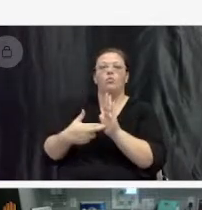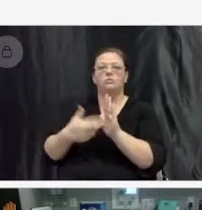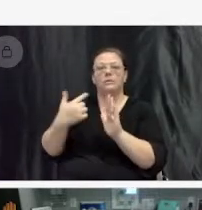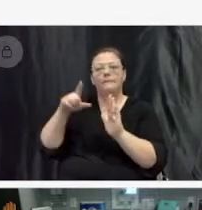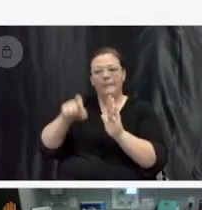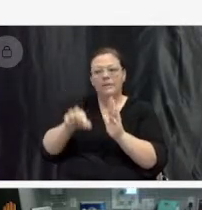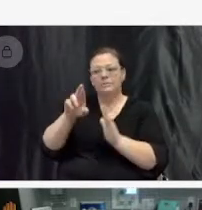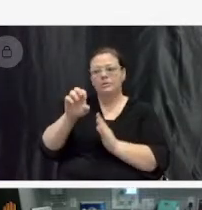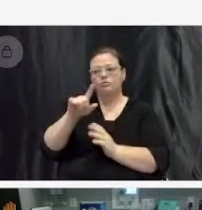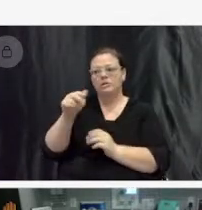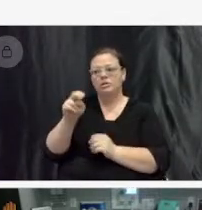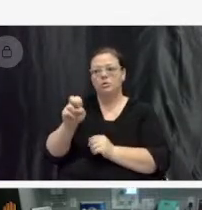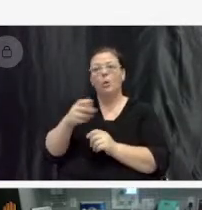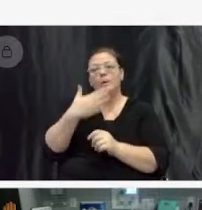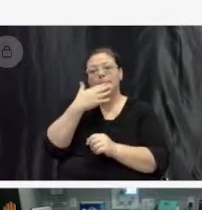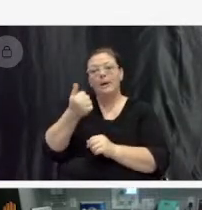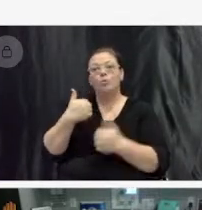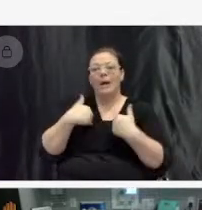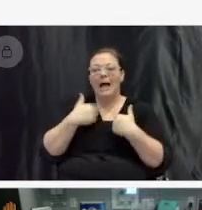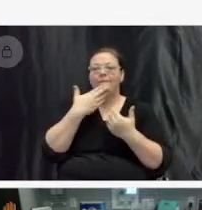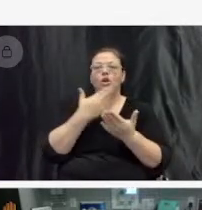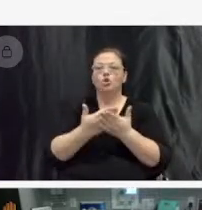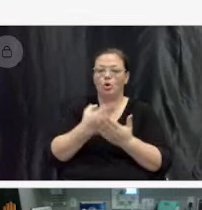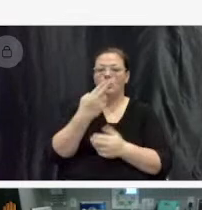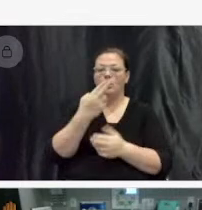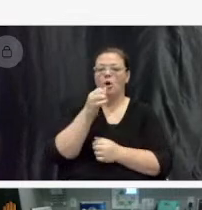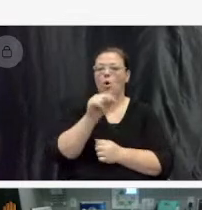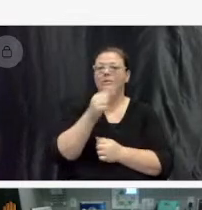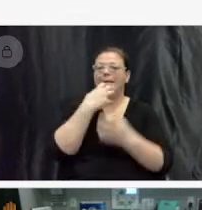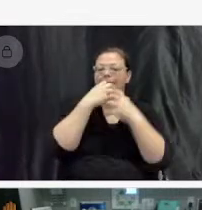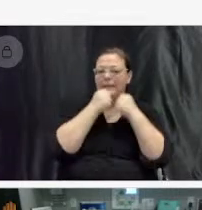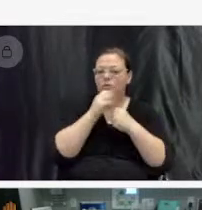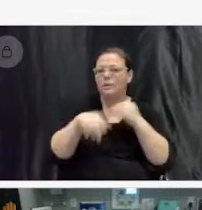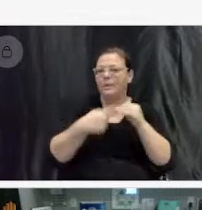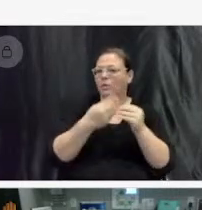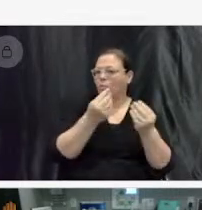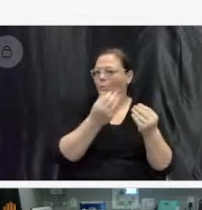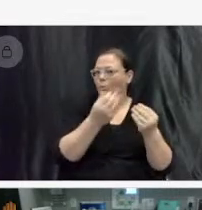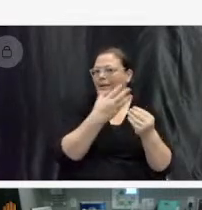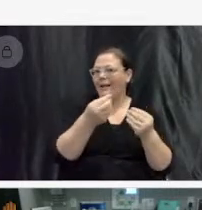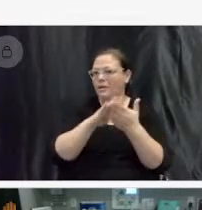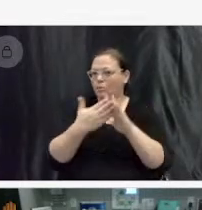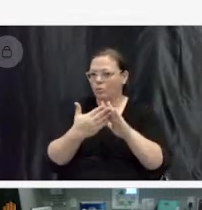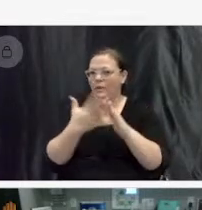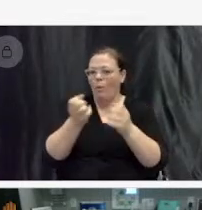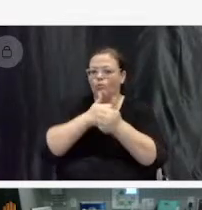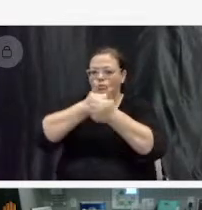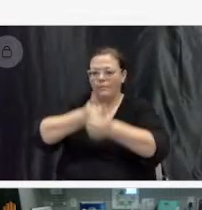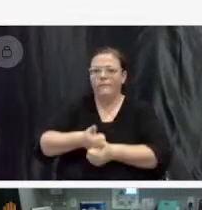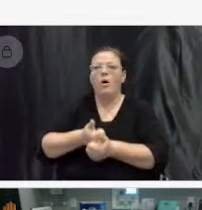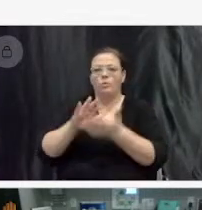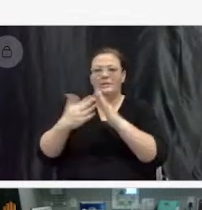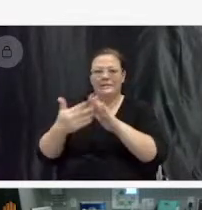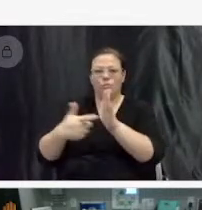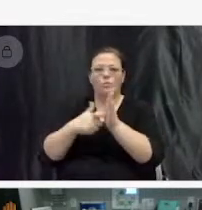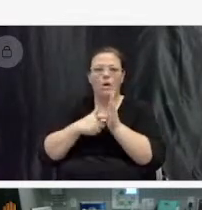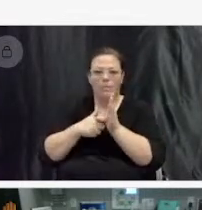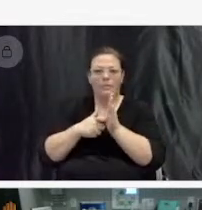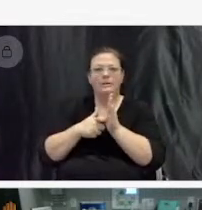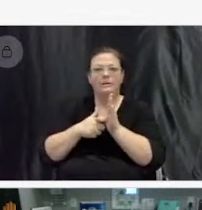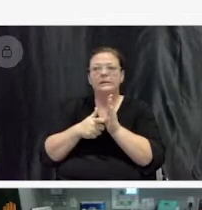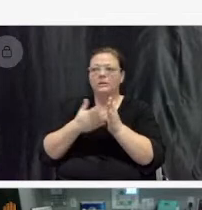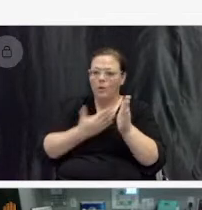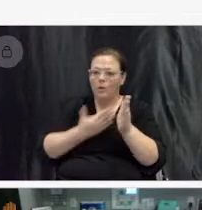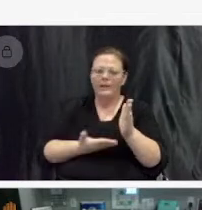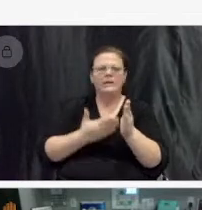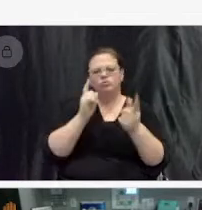rezoned. So better to have a good host who cares about their property and community, who wants to abide by the city's requirements and is willing to refine, learn,